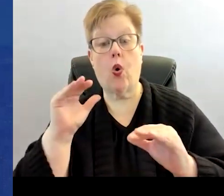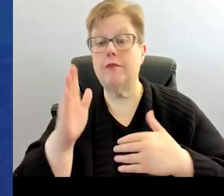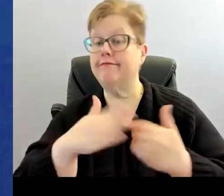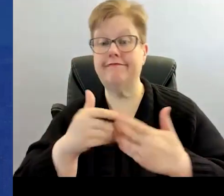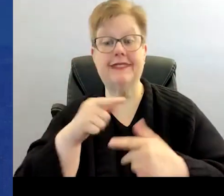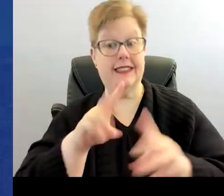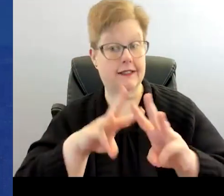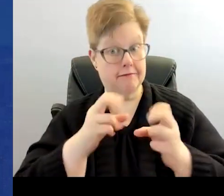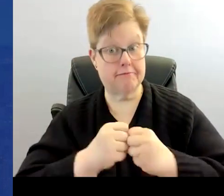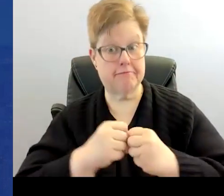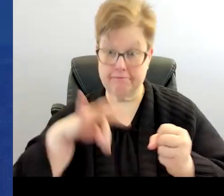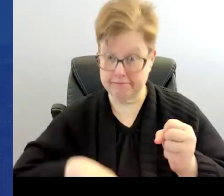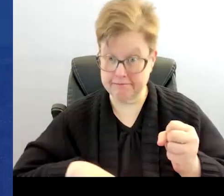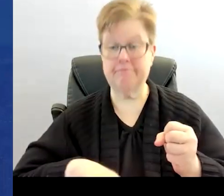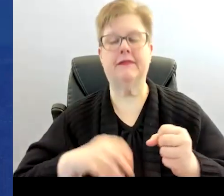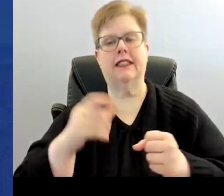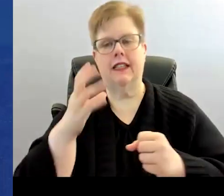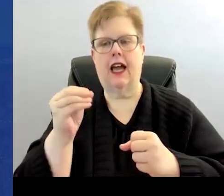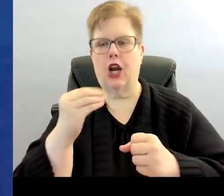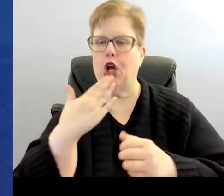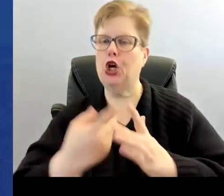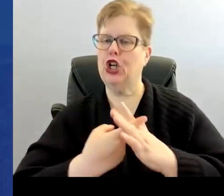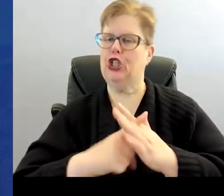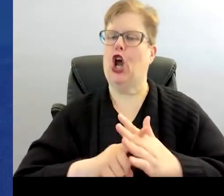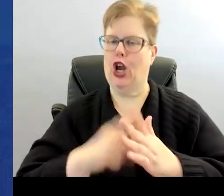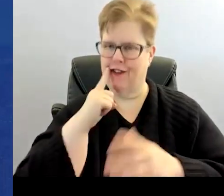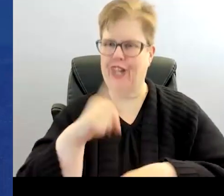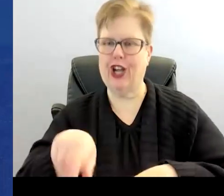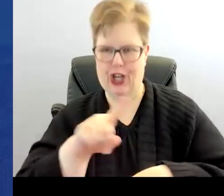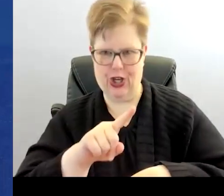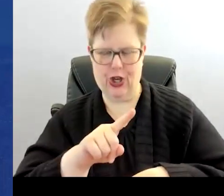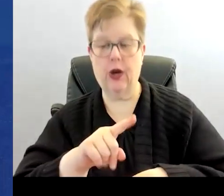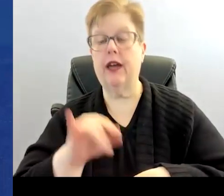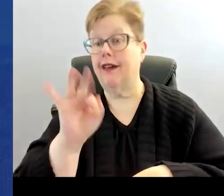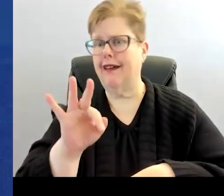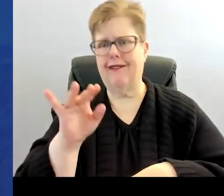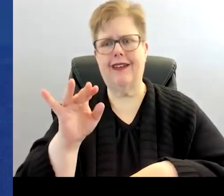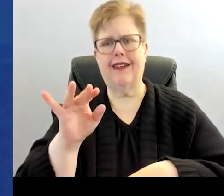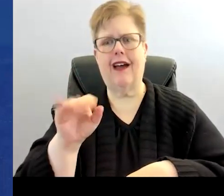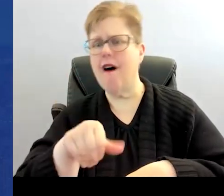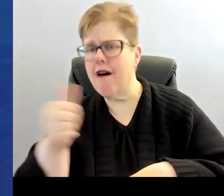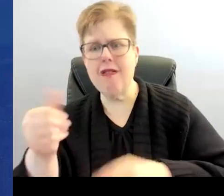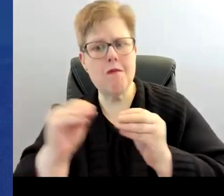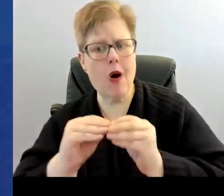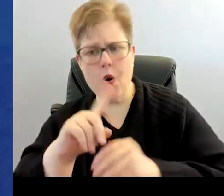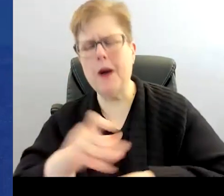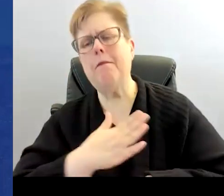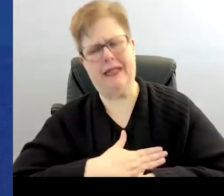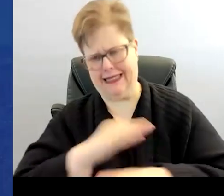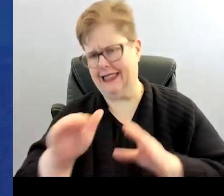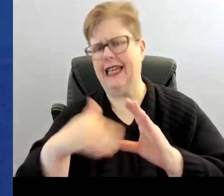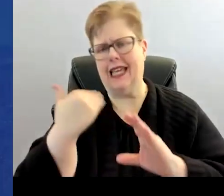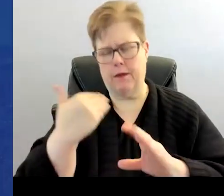this webinar was useful and a good starting point for you. If you have further questions, please do email